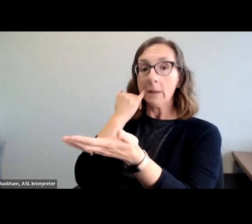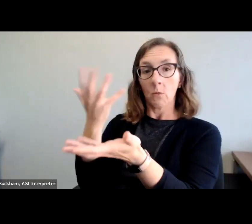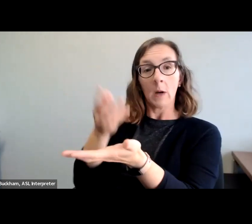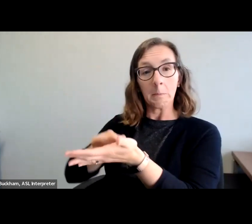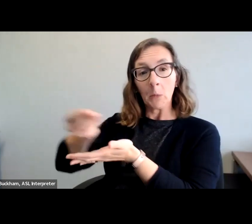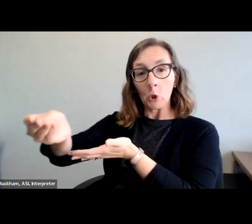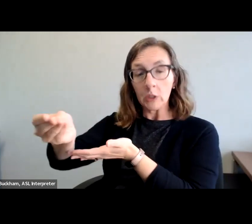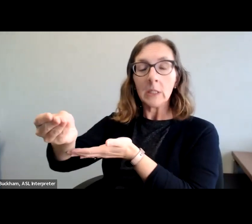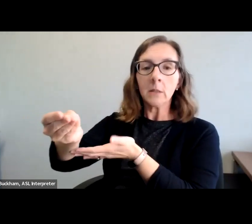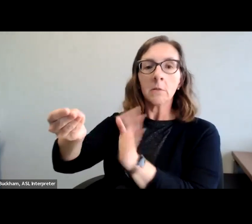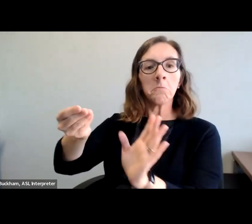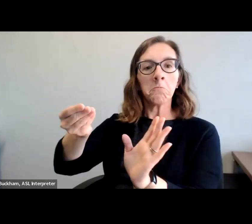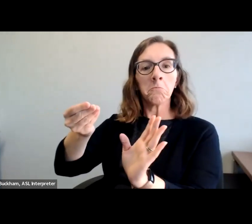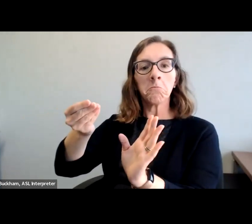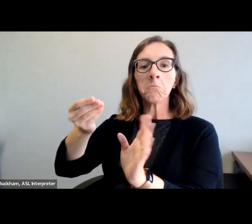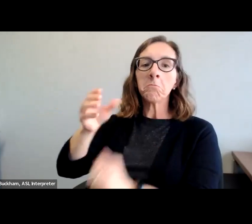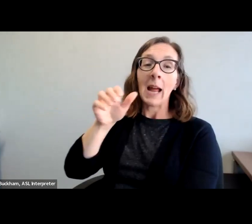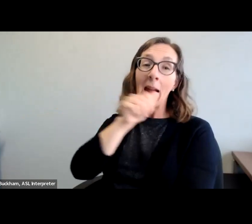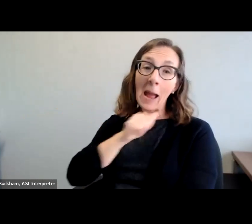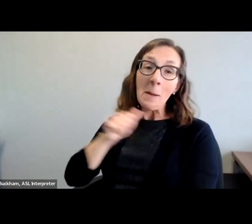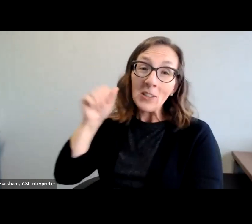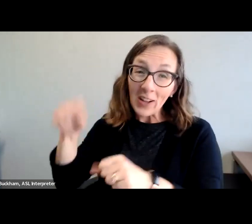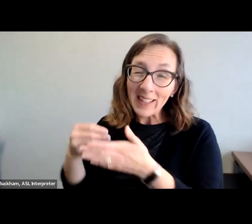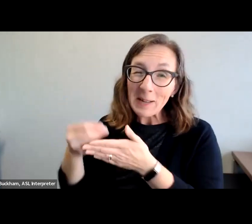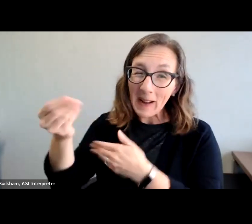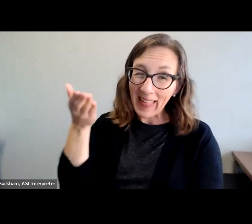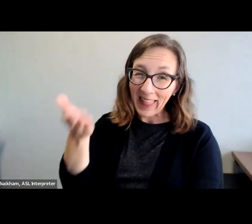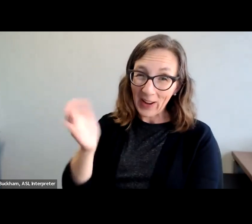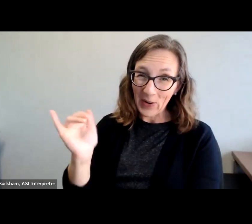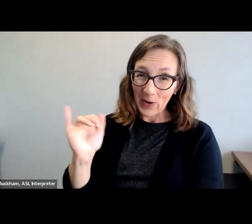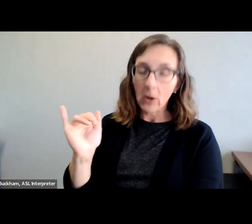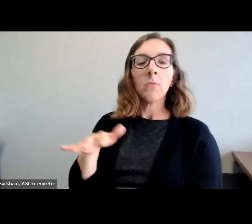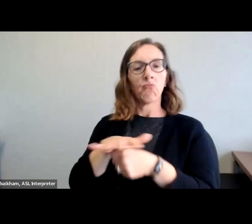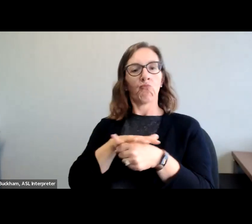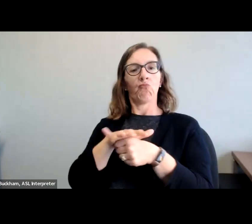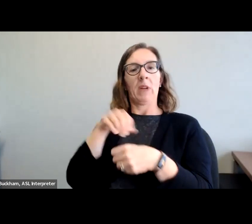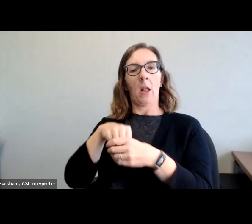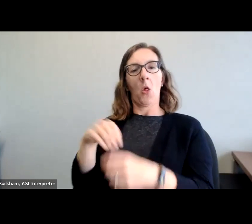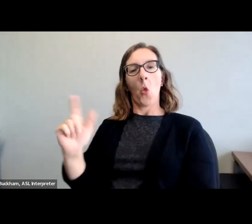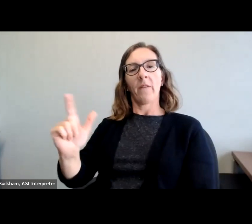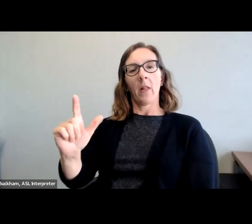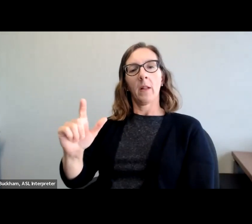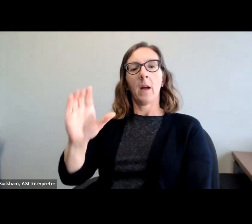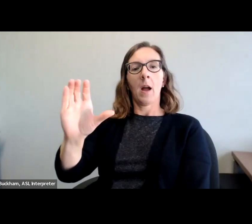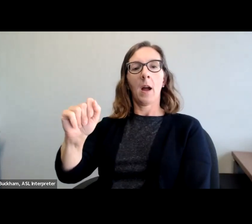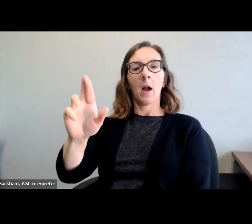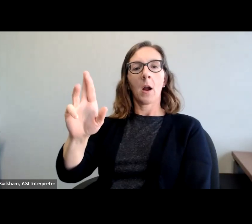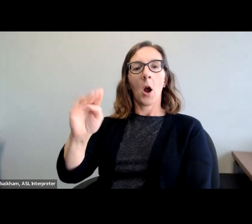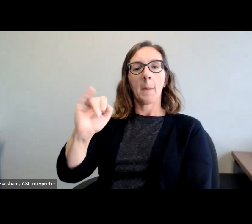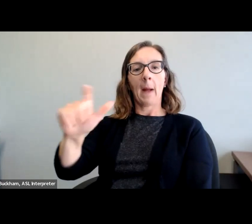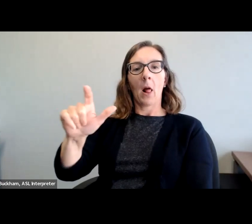just wanted to make sure people knew it's on Amazon. It's also available locally in Louisville at Carmichael's